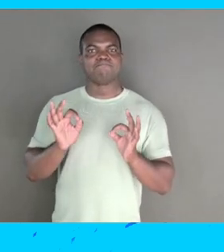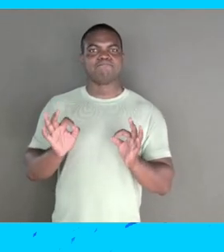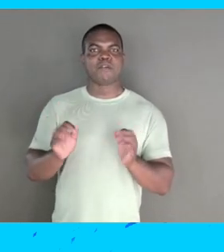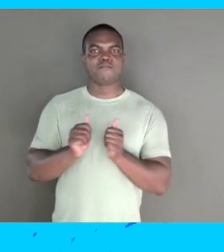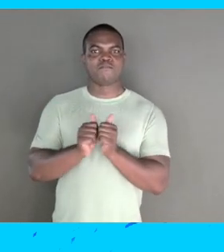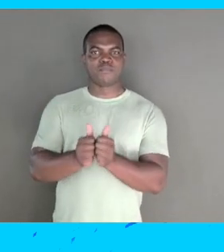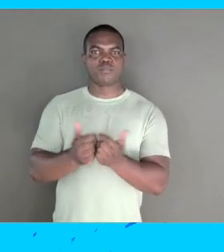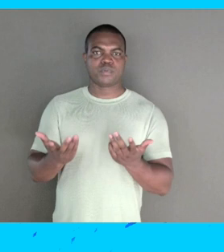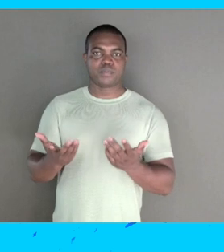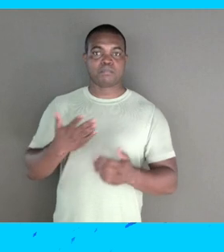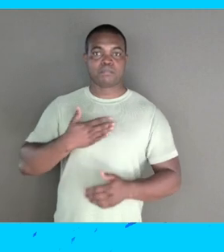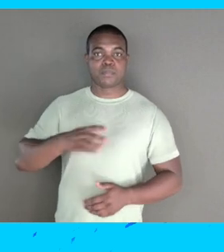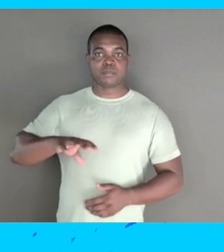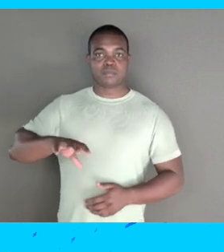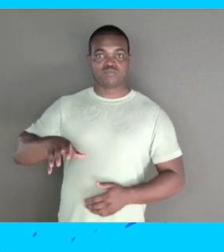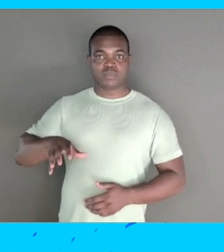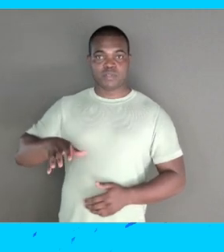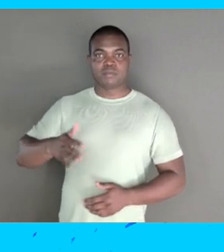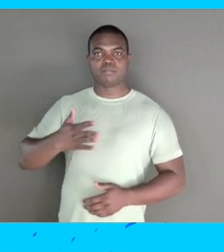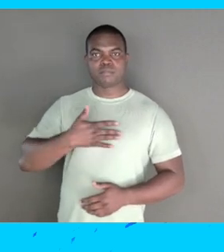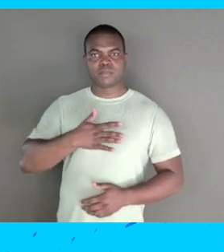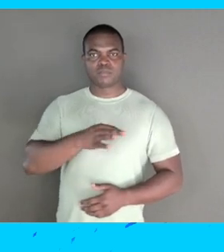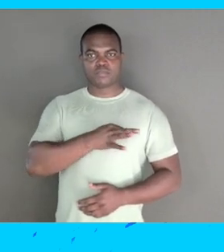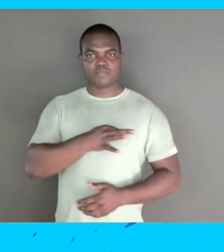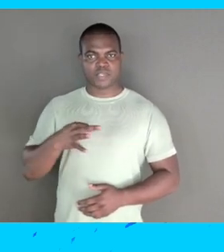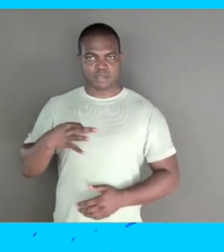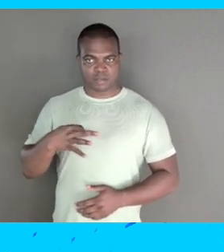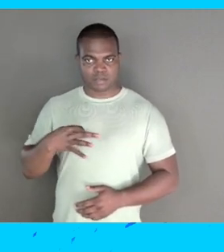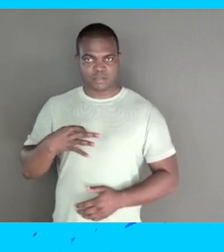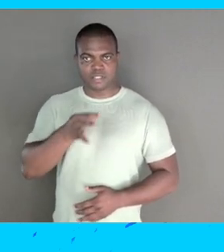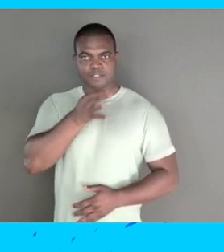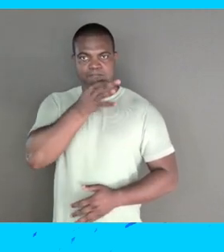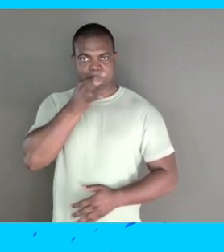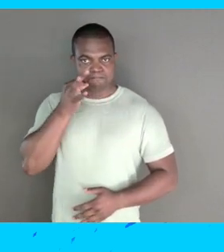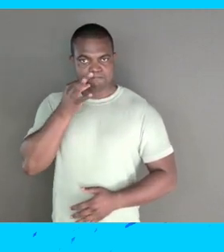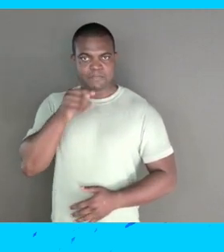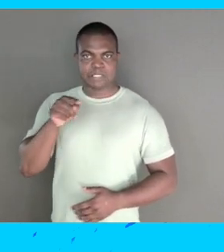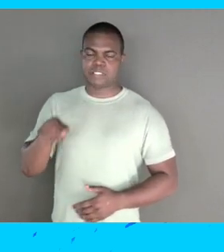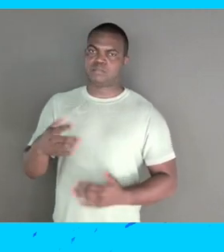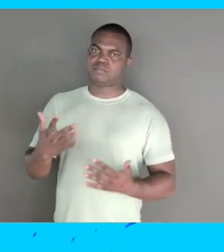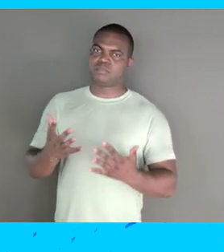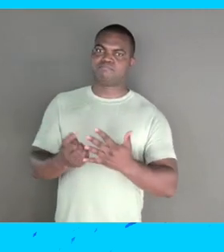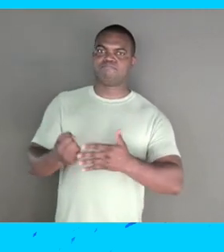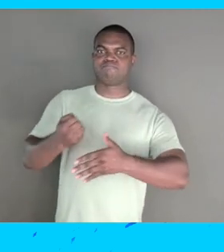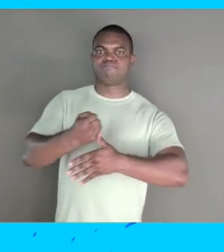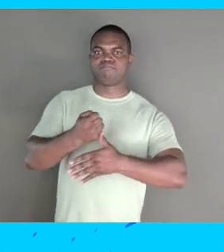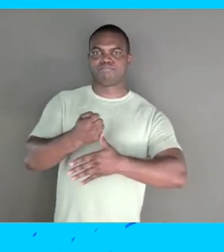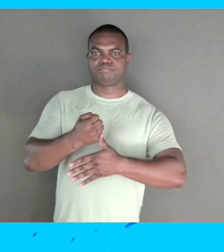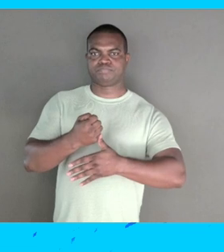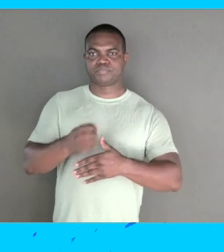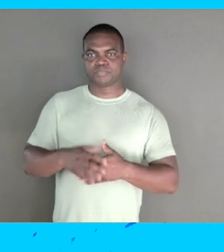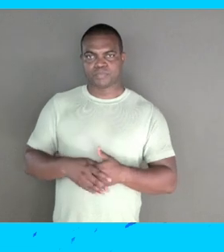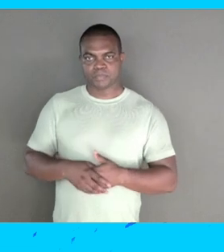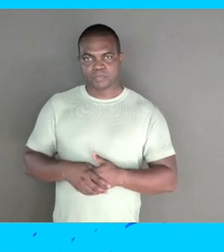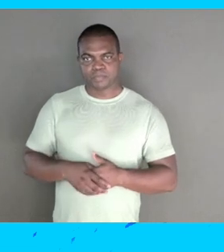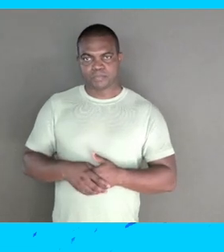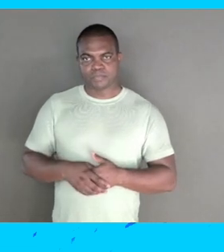confidentiality, it's really, really, you don't find it. Okay, you might go to the hospital, you